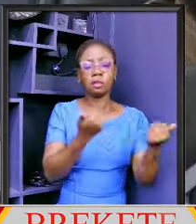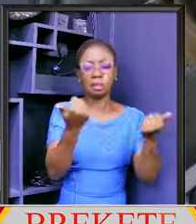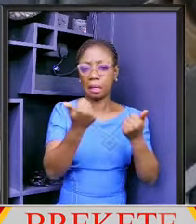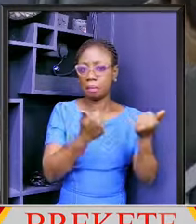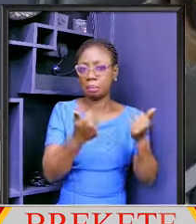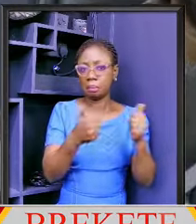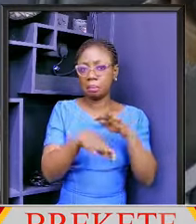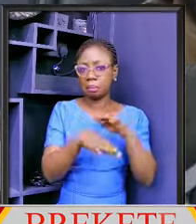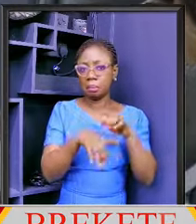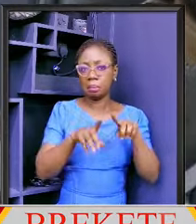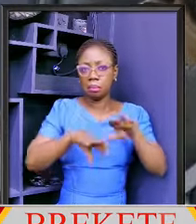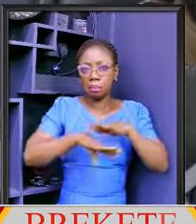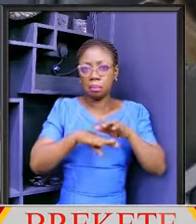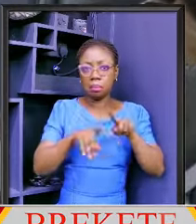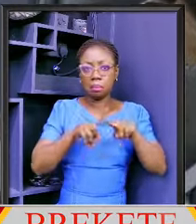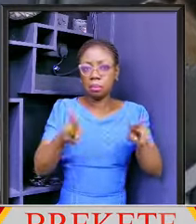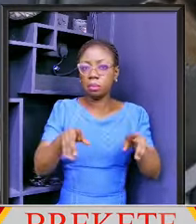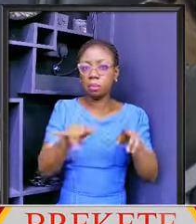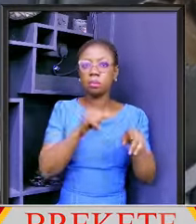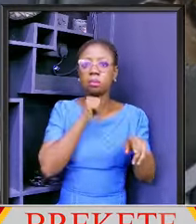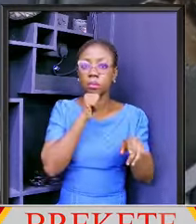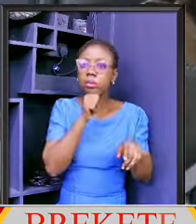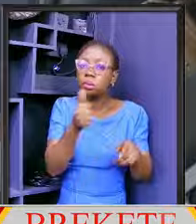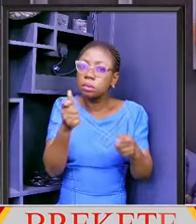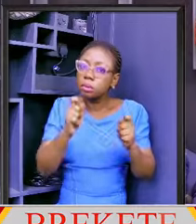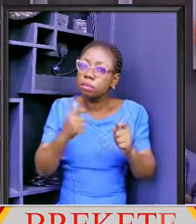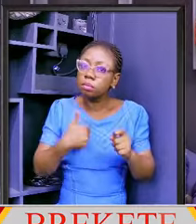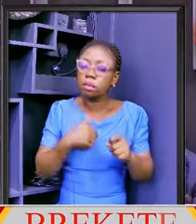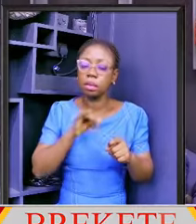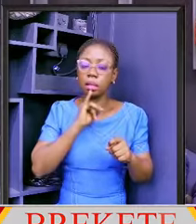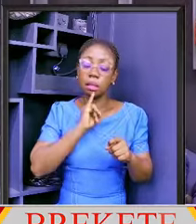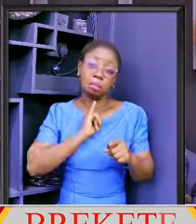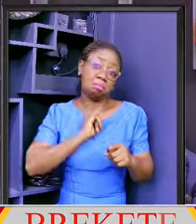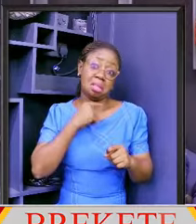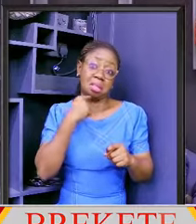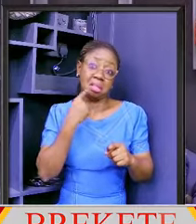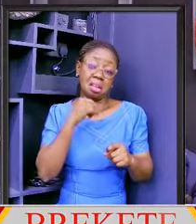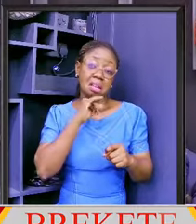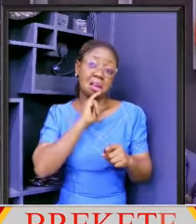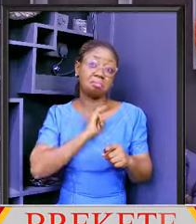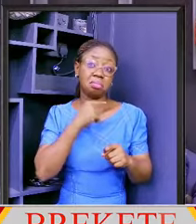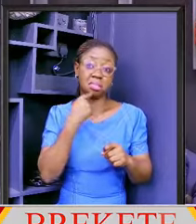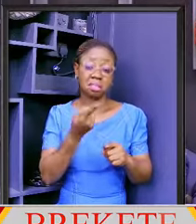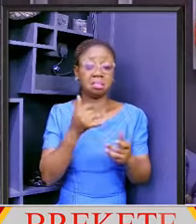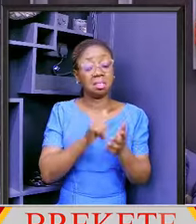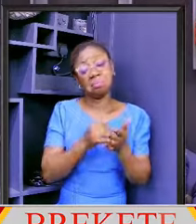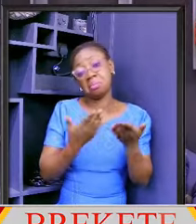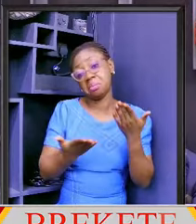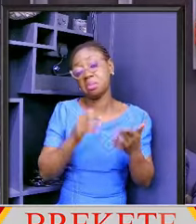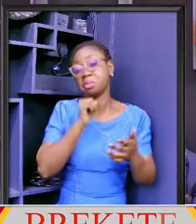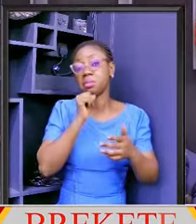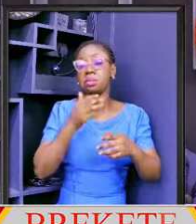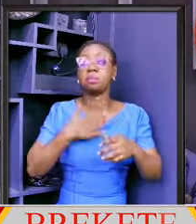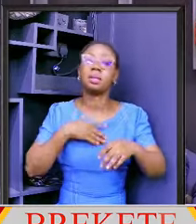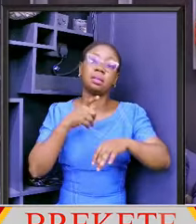it as sentiment. I saw it is not my time. To God be the glory, my ordinary